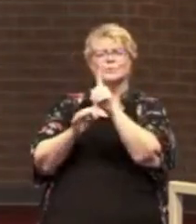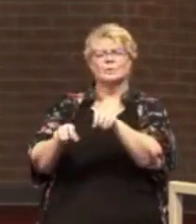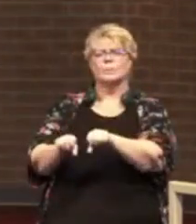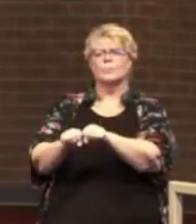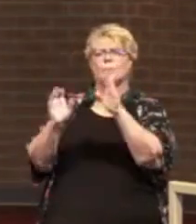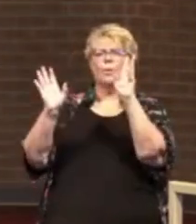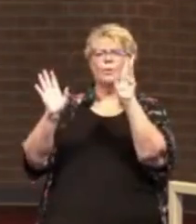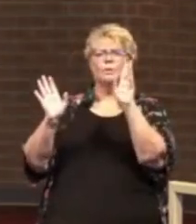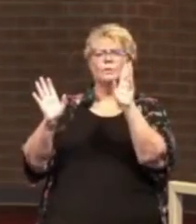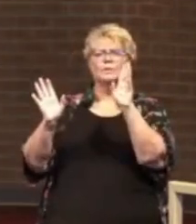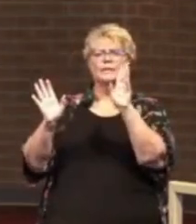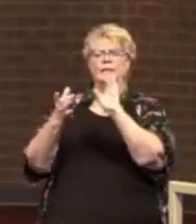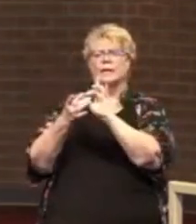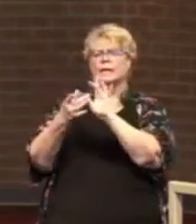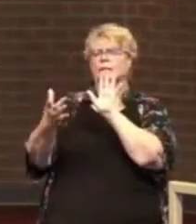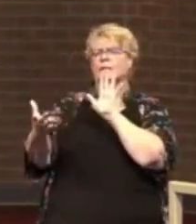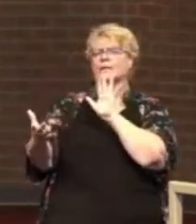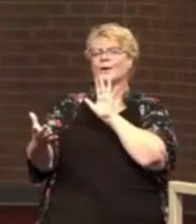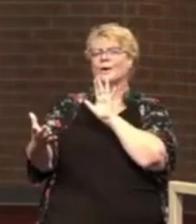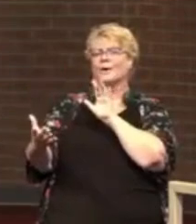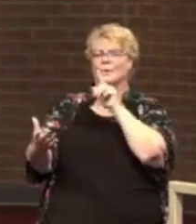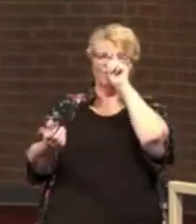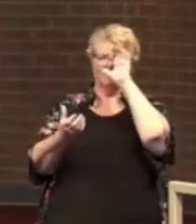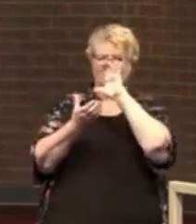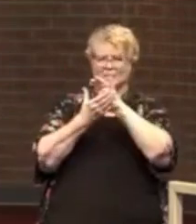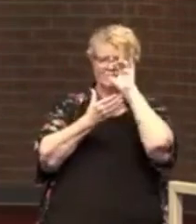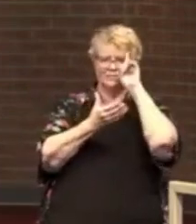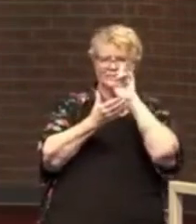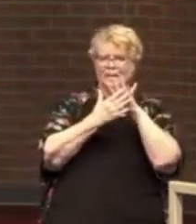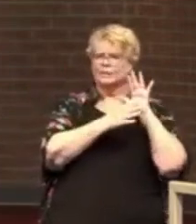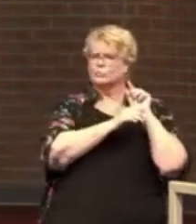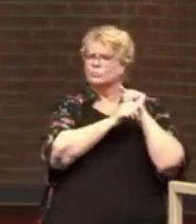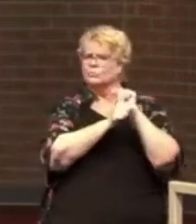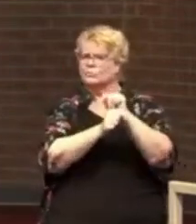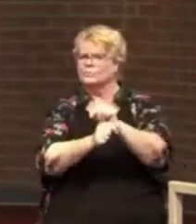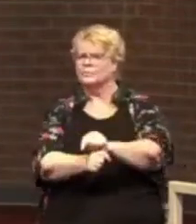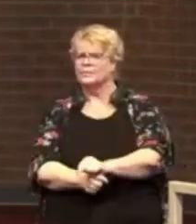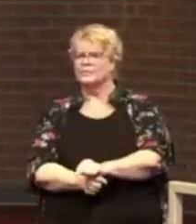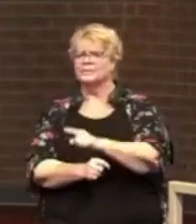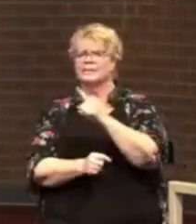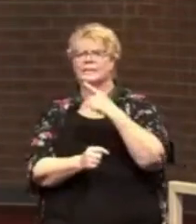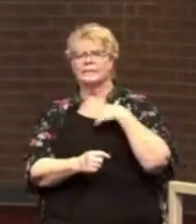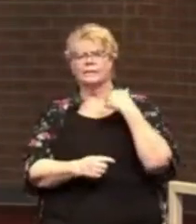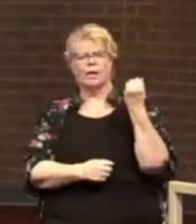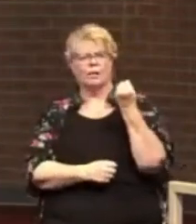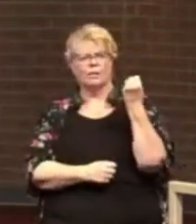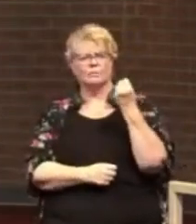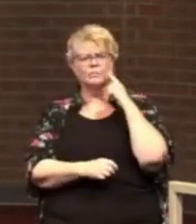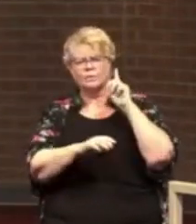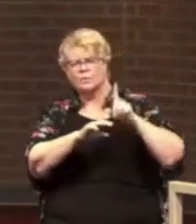open. He let go of beliefs and traditions that he had long held dear.